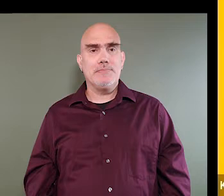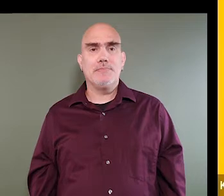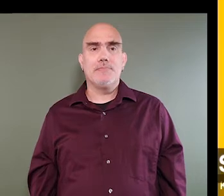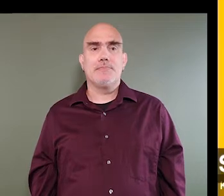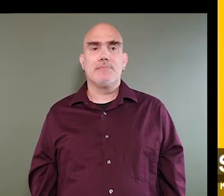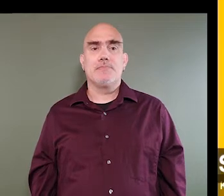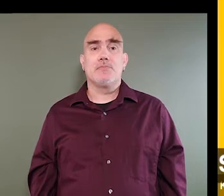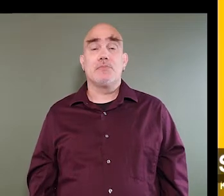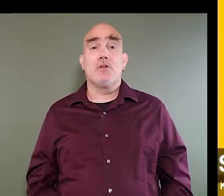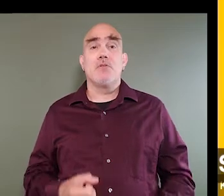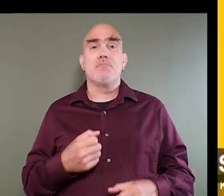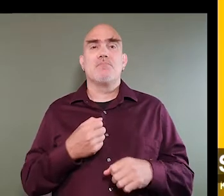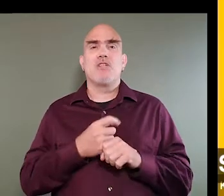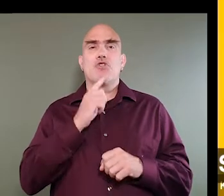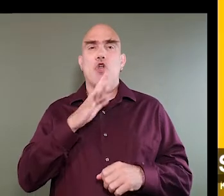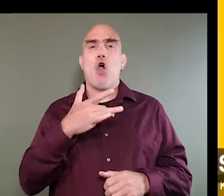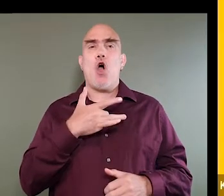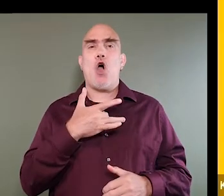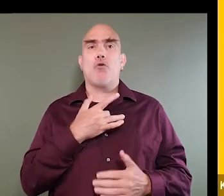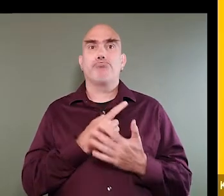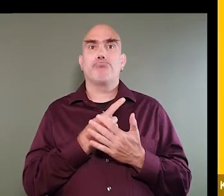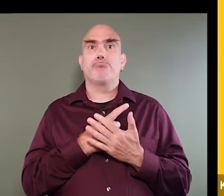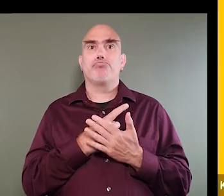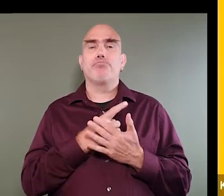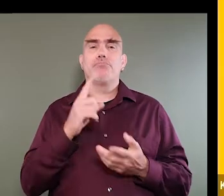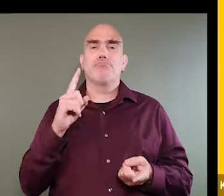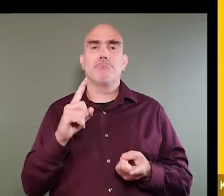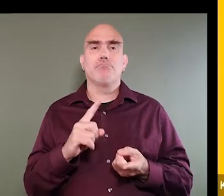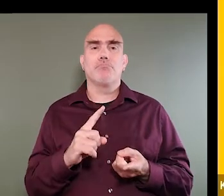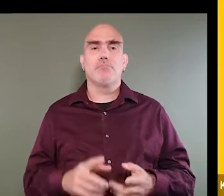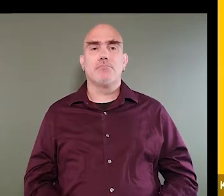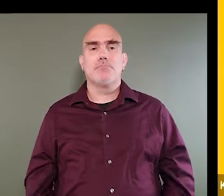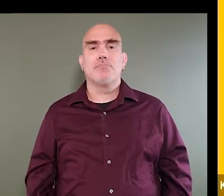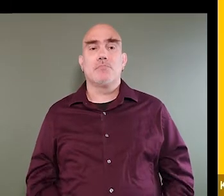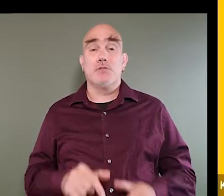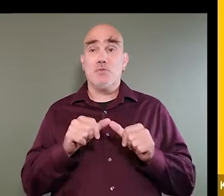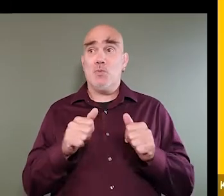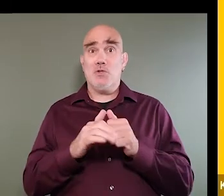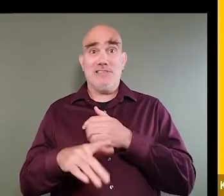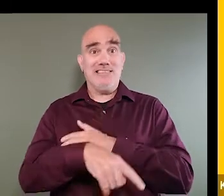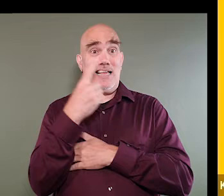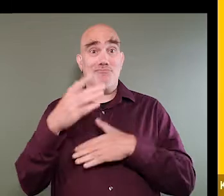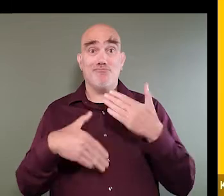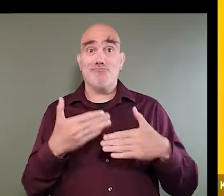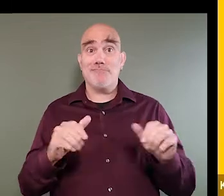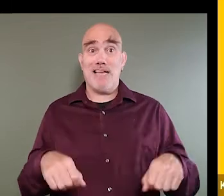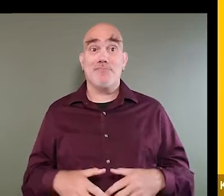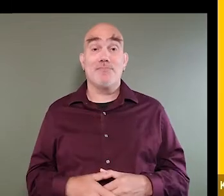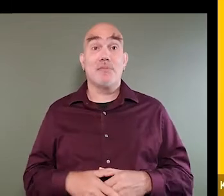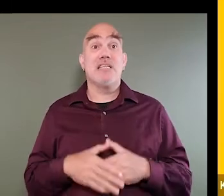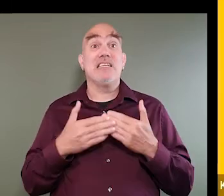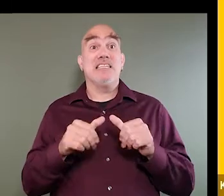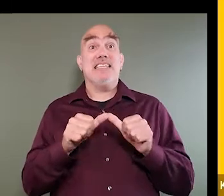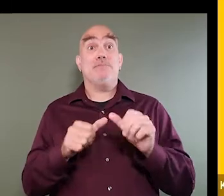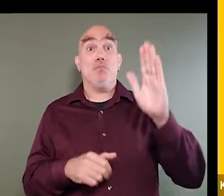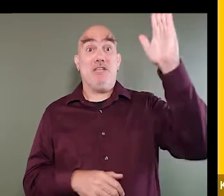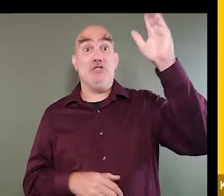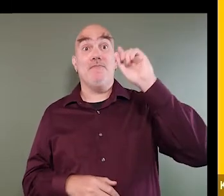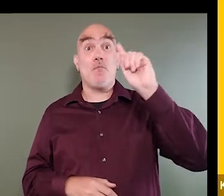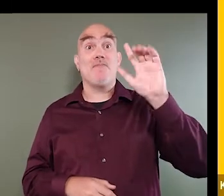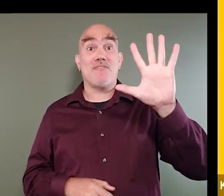You bring your heart rate back down. And you can continue on with your day. Let's keep reaching up for